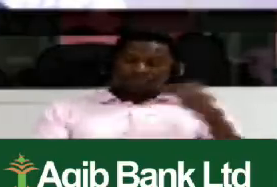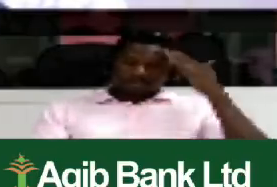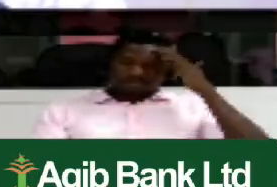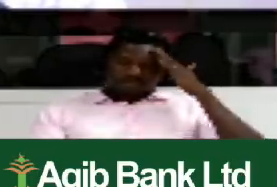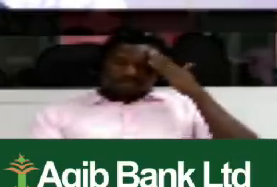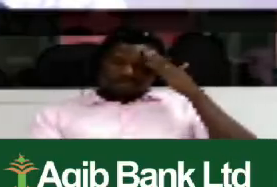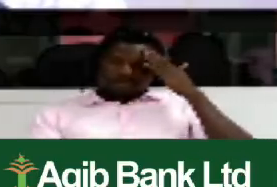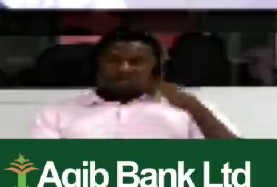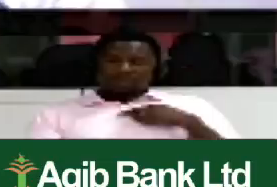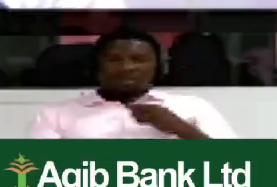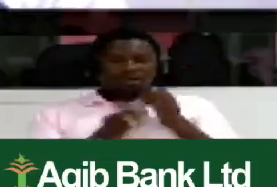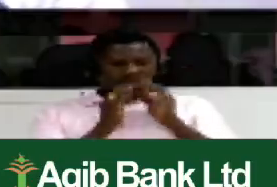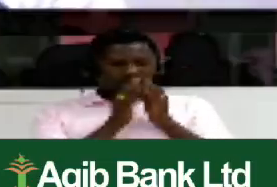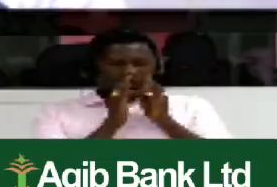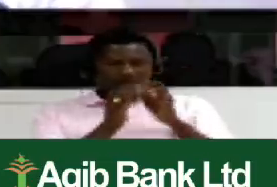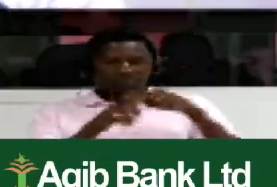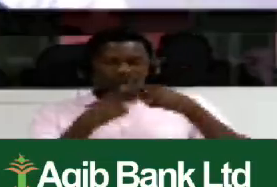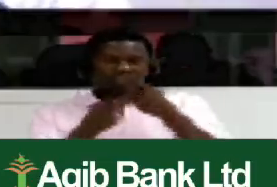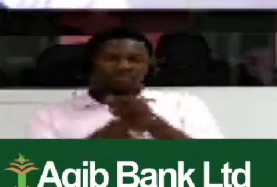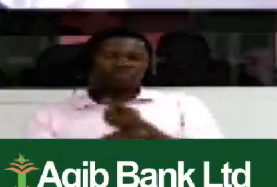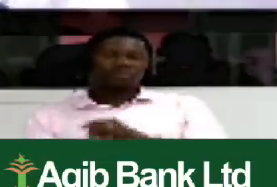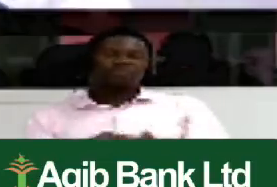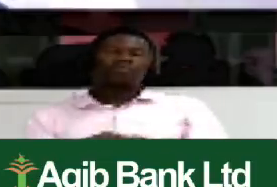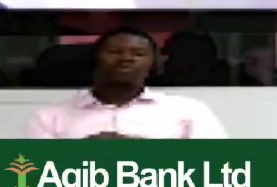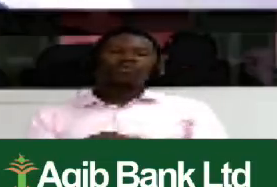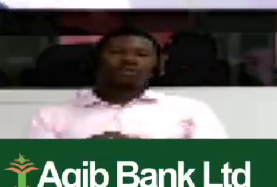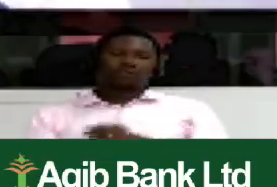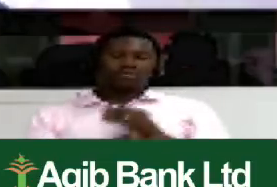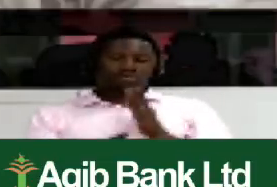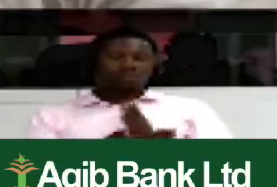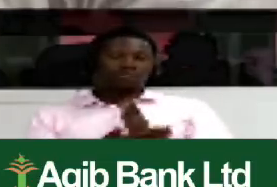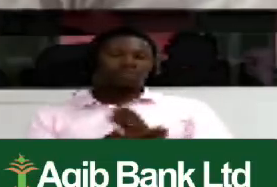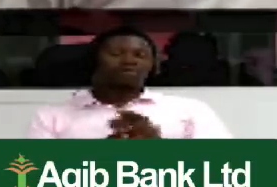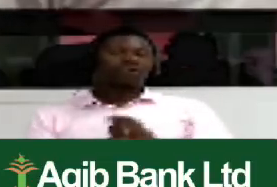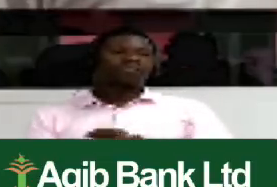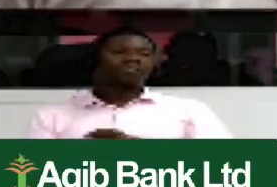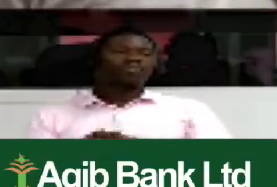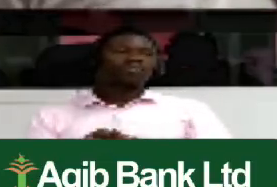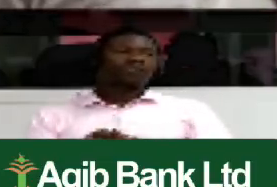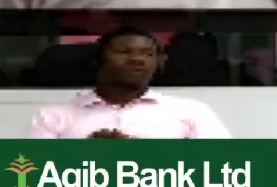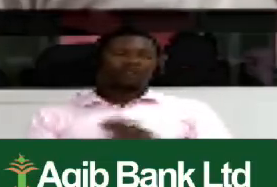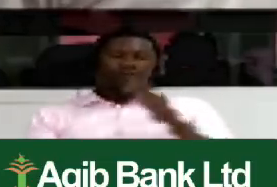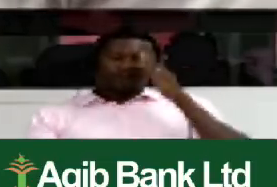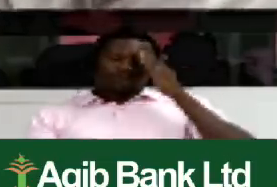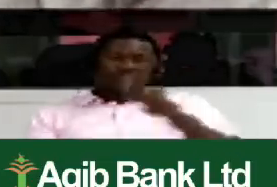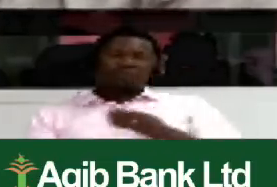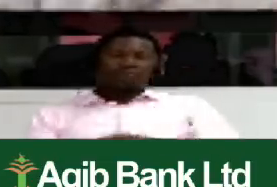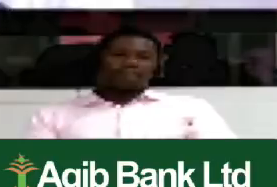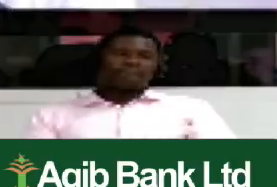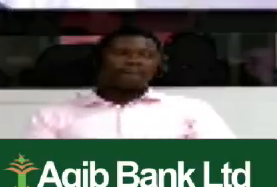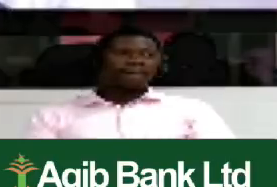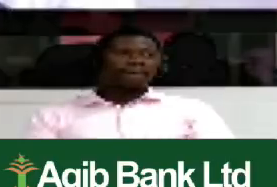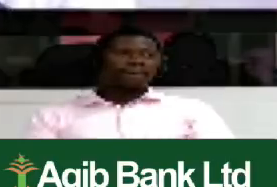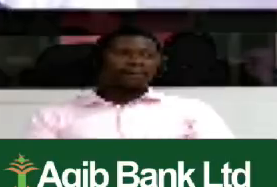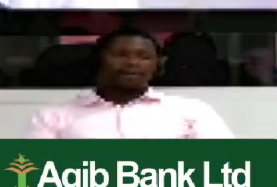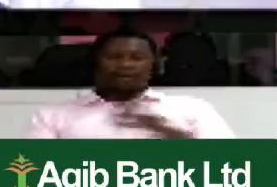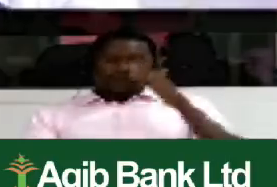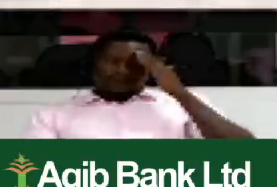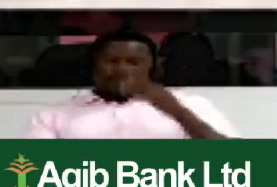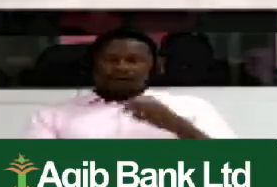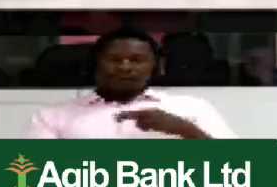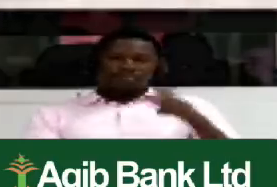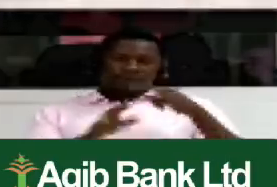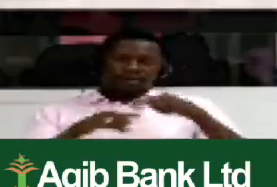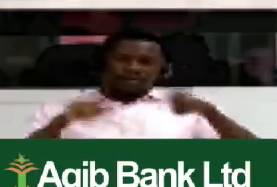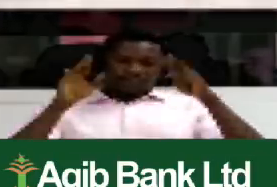are informed about it. So obviously, it was. Thank you very much. Thank you, Imam